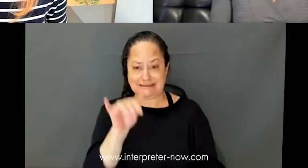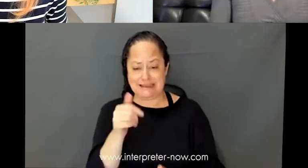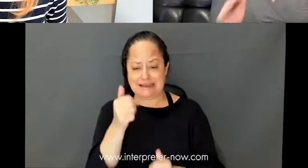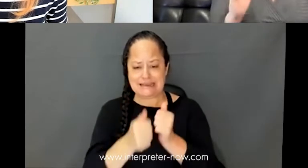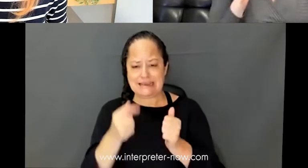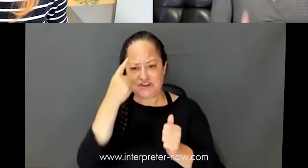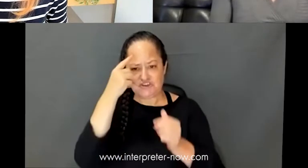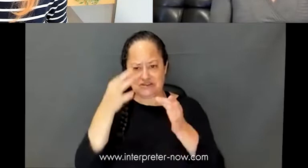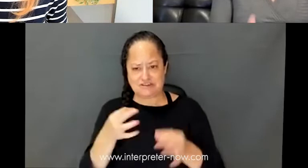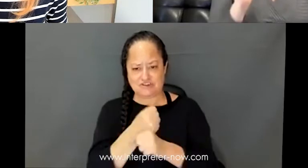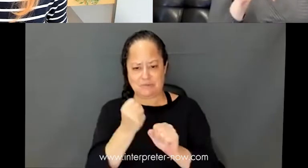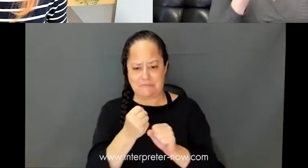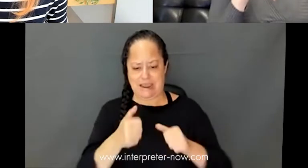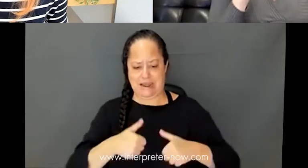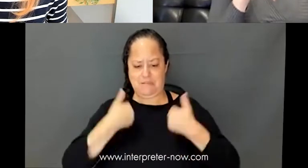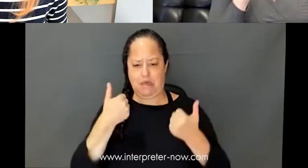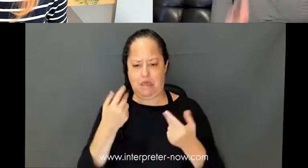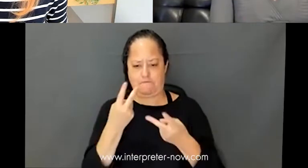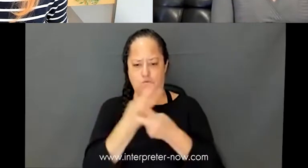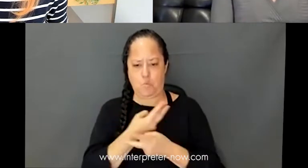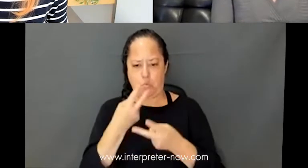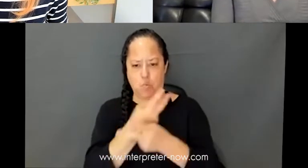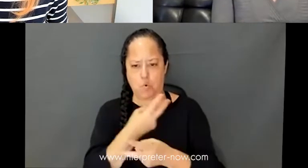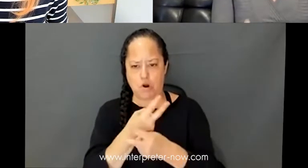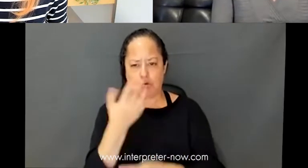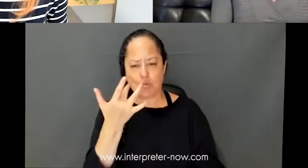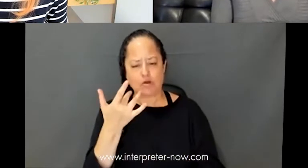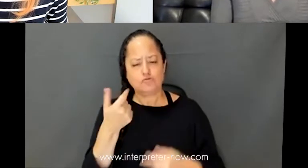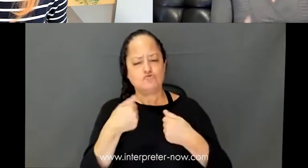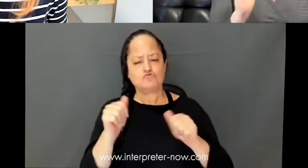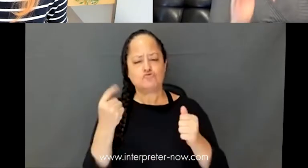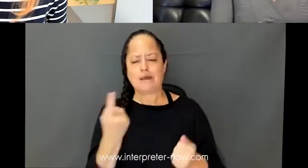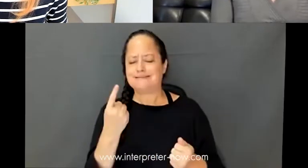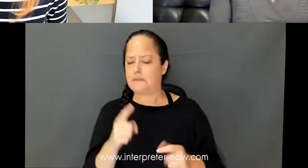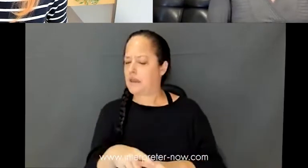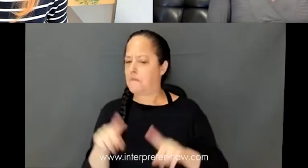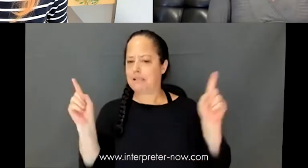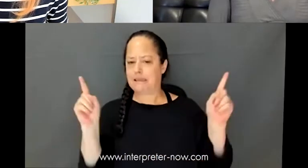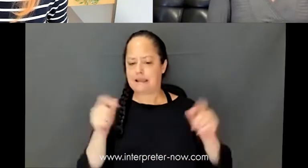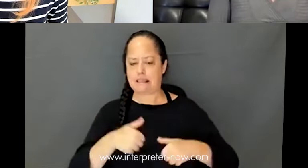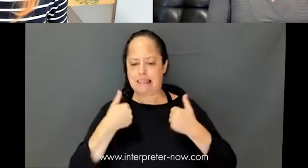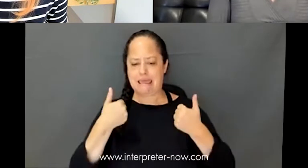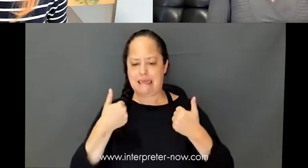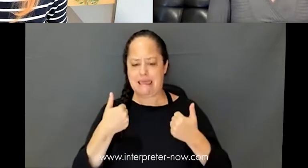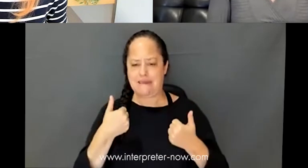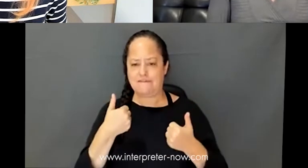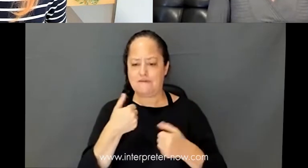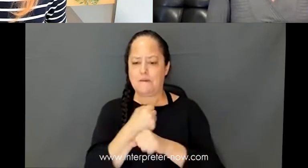made in my life made everything worse. Why don't I just try something completely different? Live a life that makes other people's lives